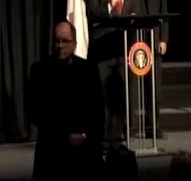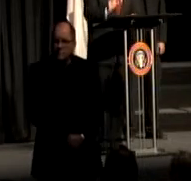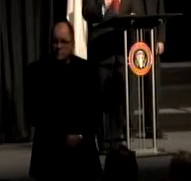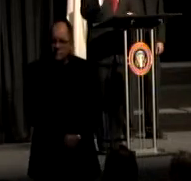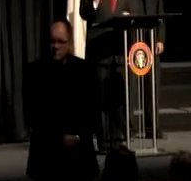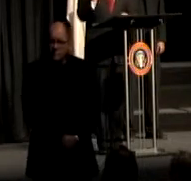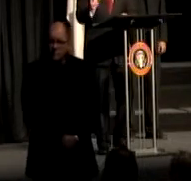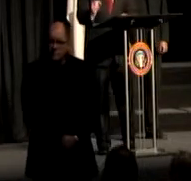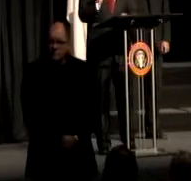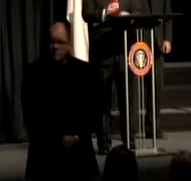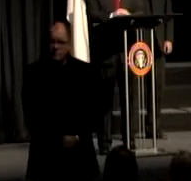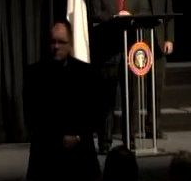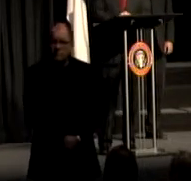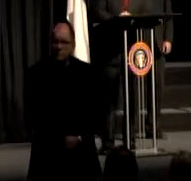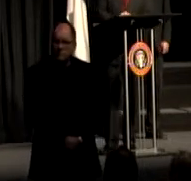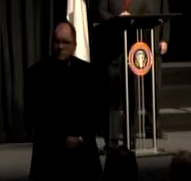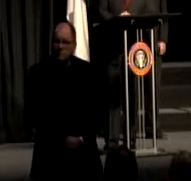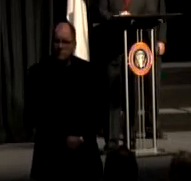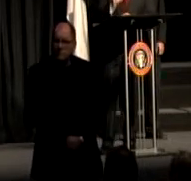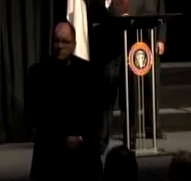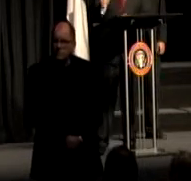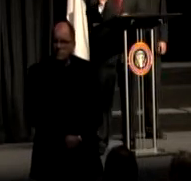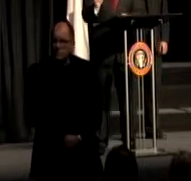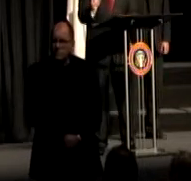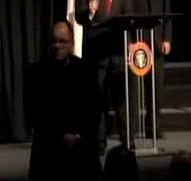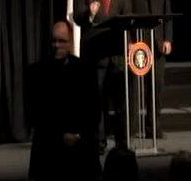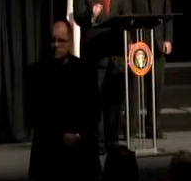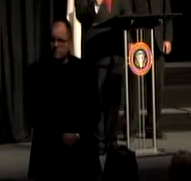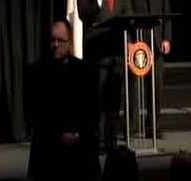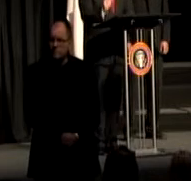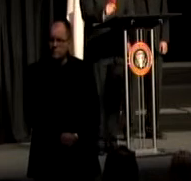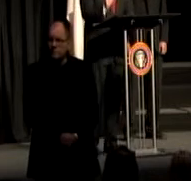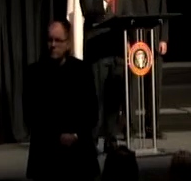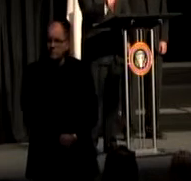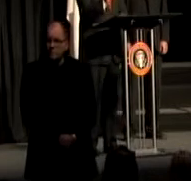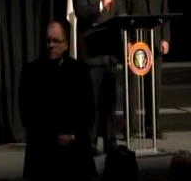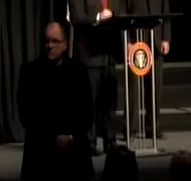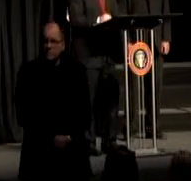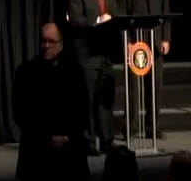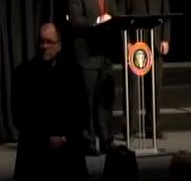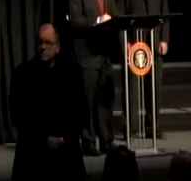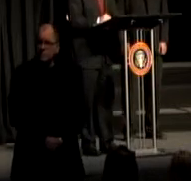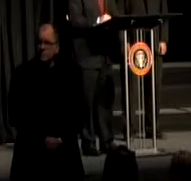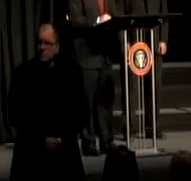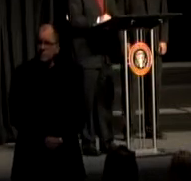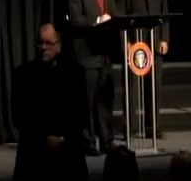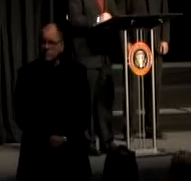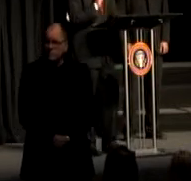we ask every person that comes to this church to sacrifice in their financial giving to this church